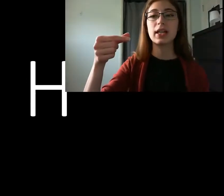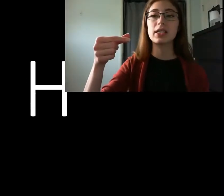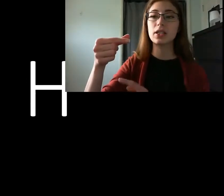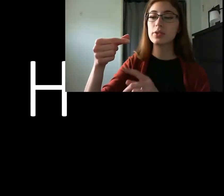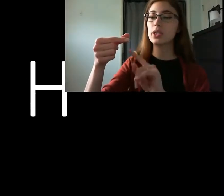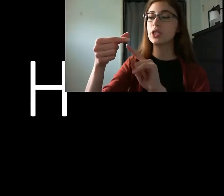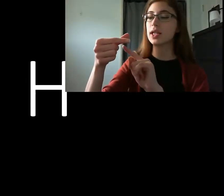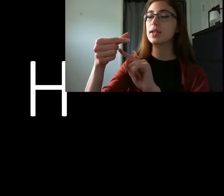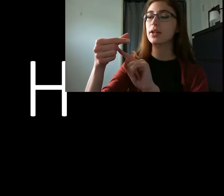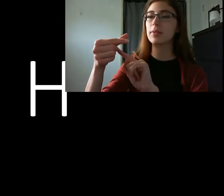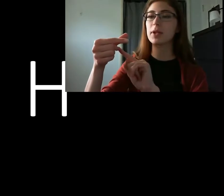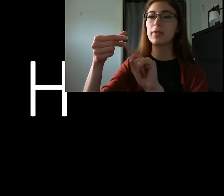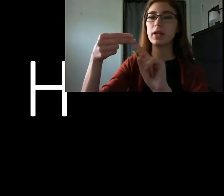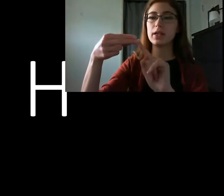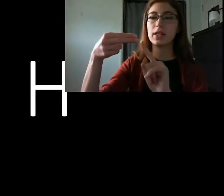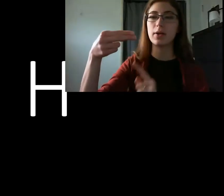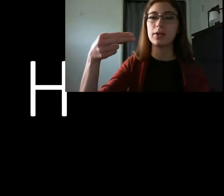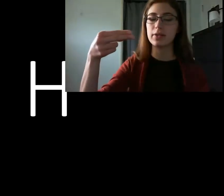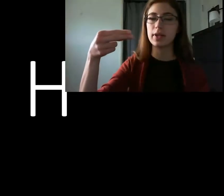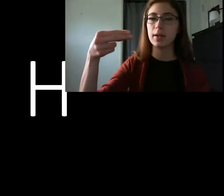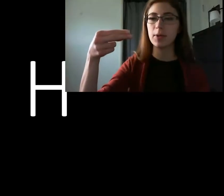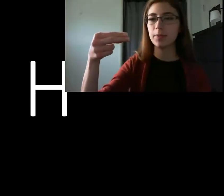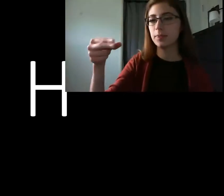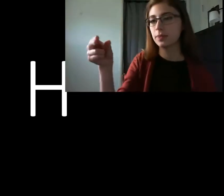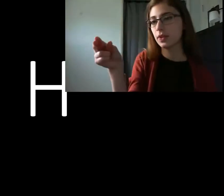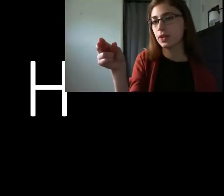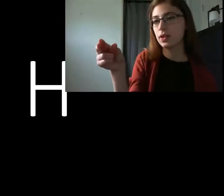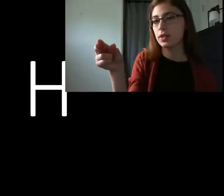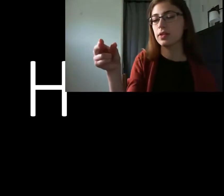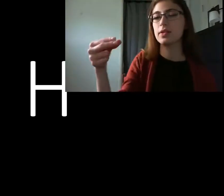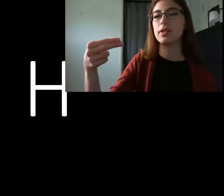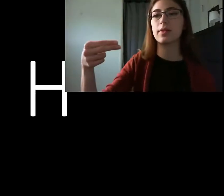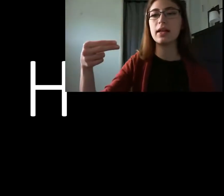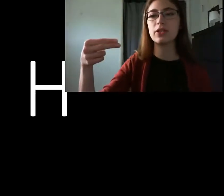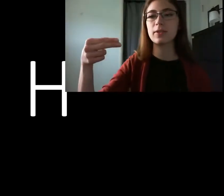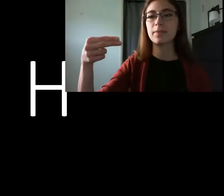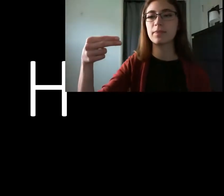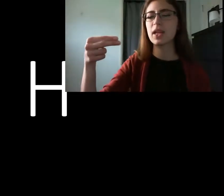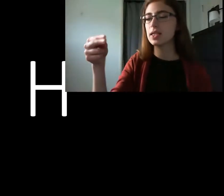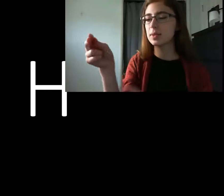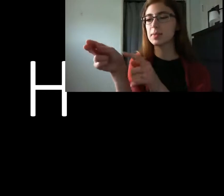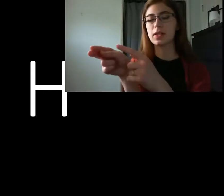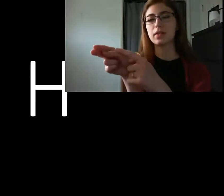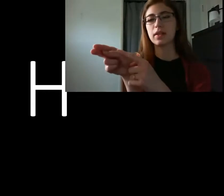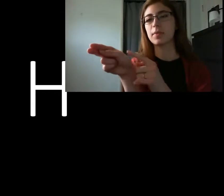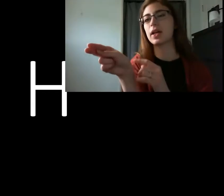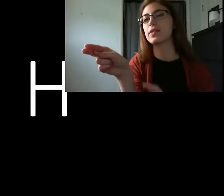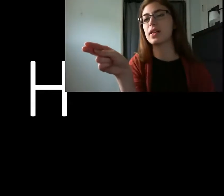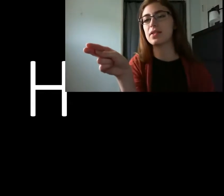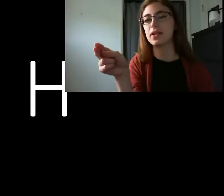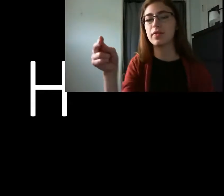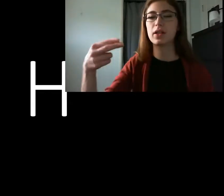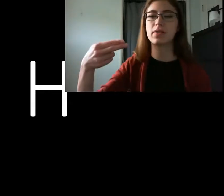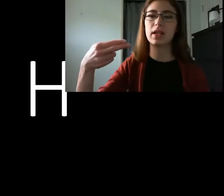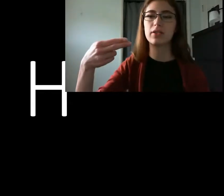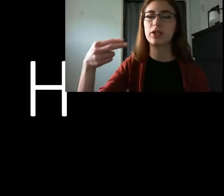H is close to G. Your middle finger is now also going to come out. So H. Sometimes your thumb kind of sets